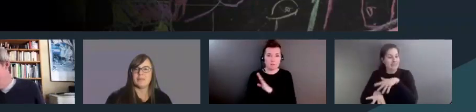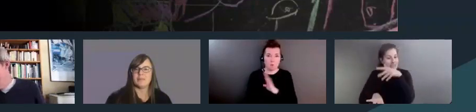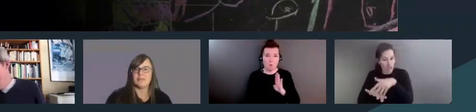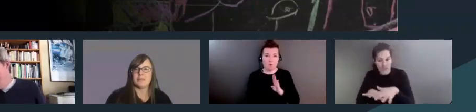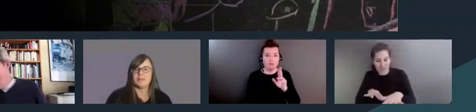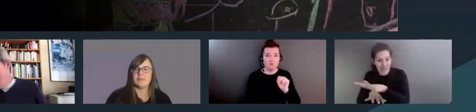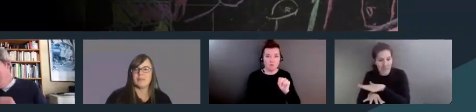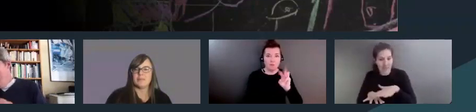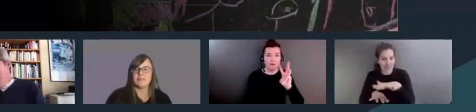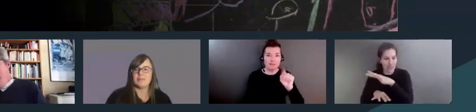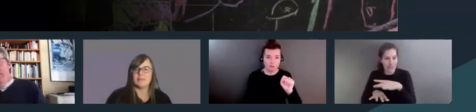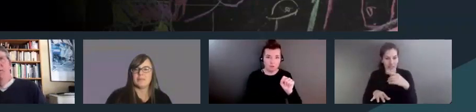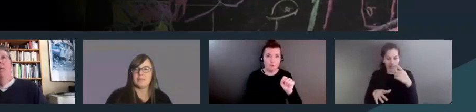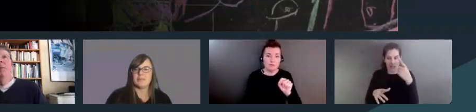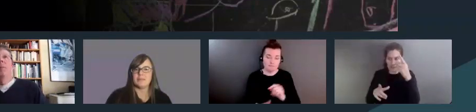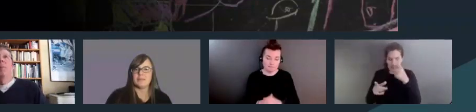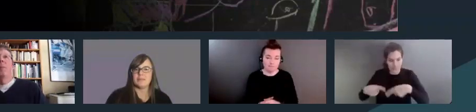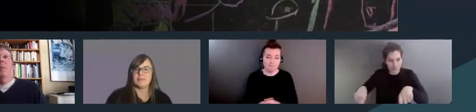Territories.